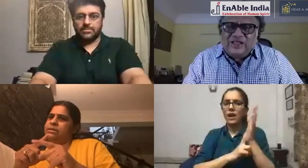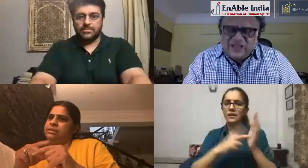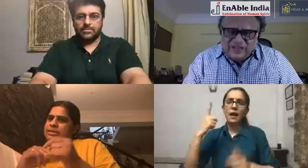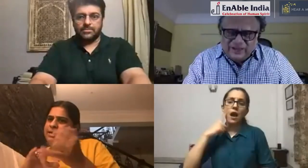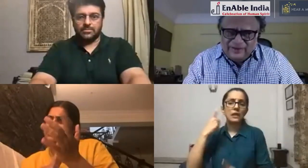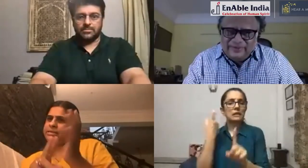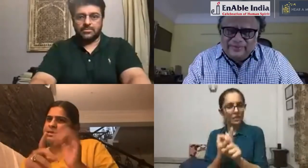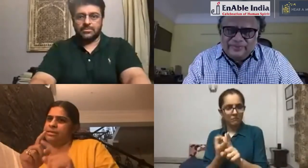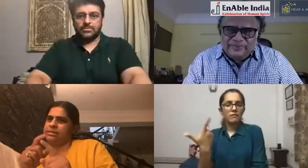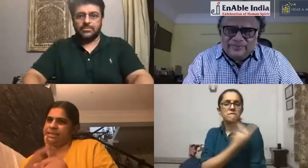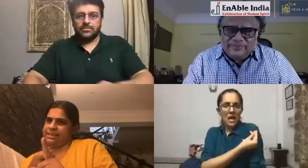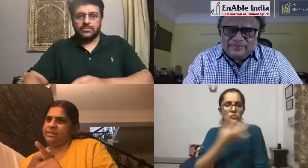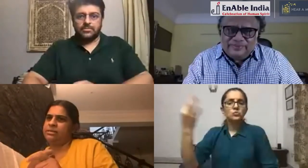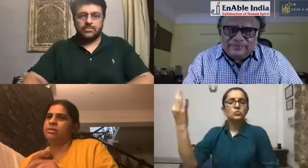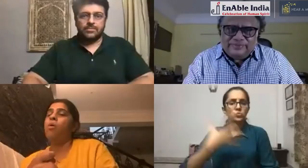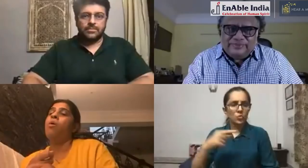Sputnik,